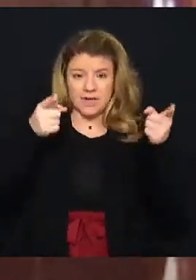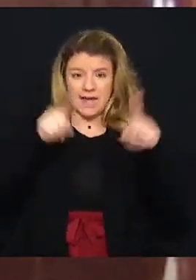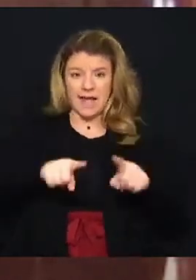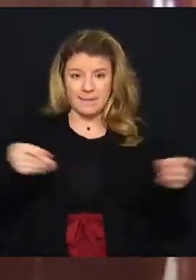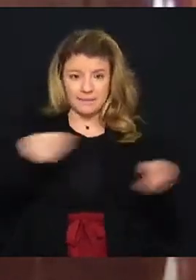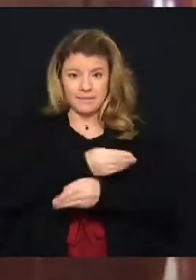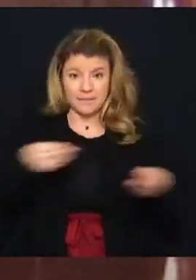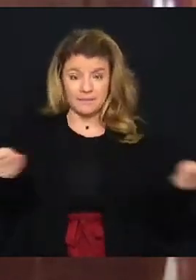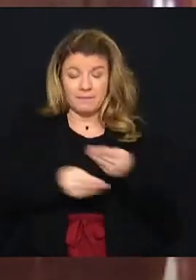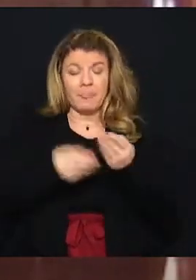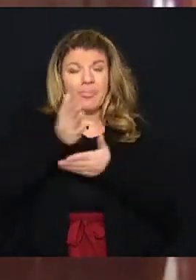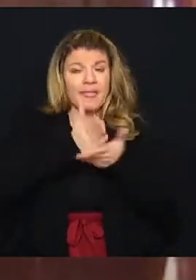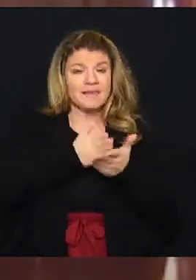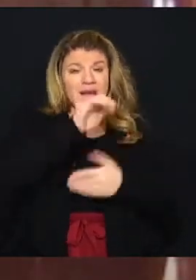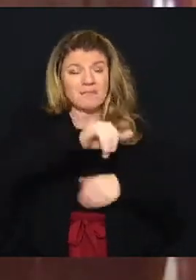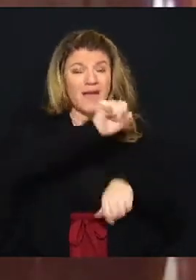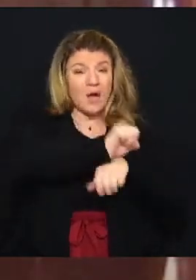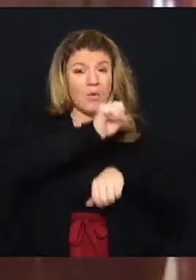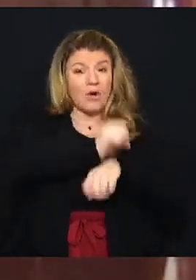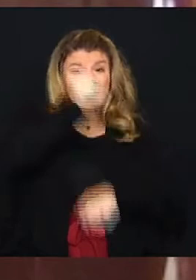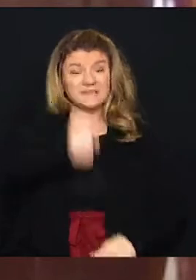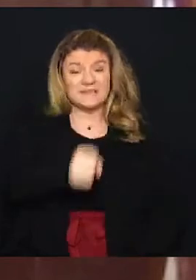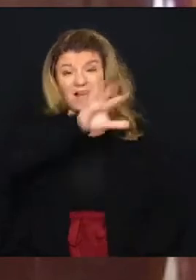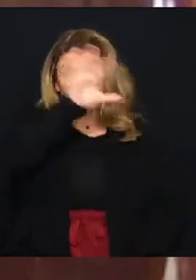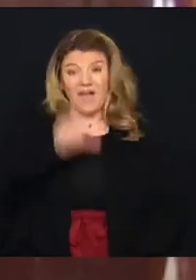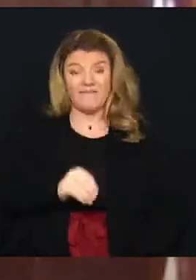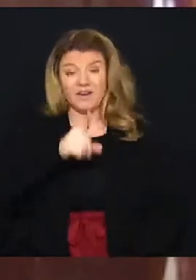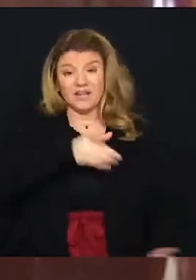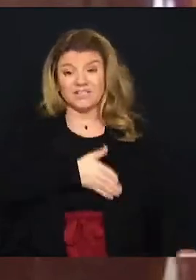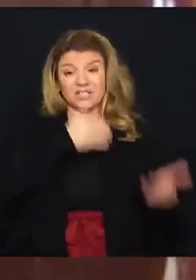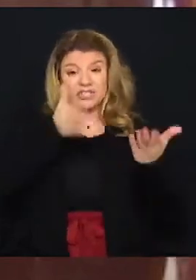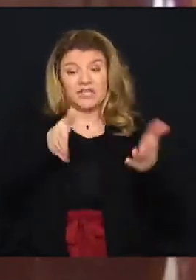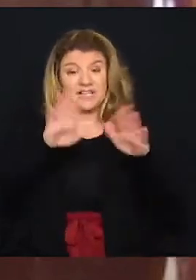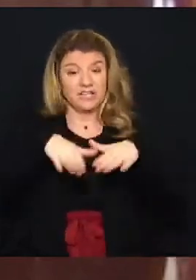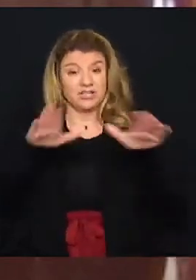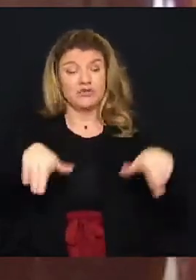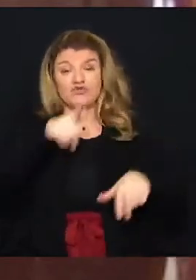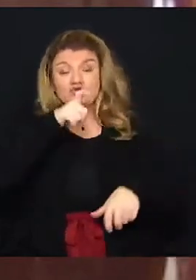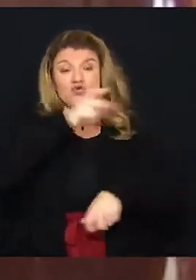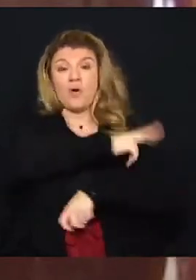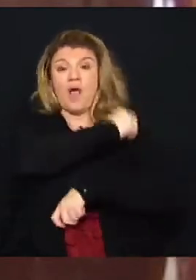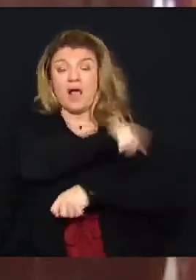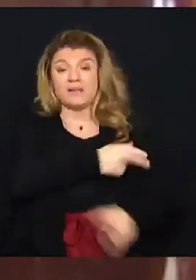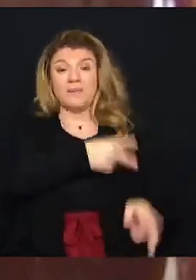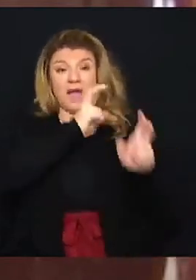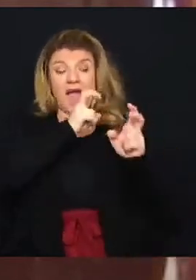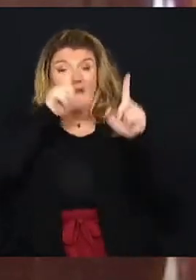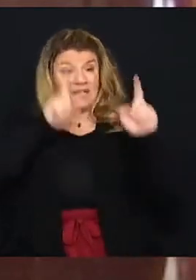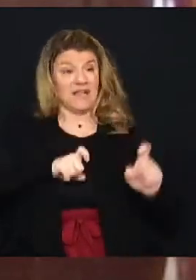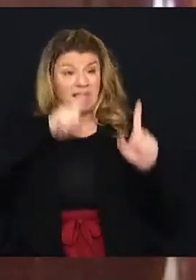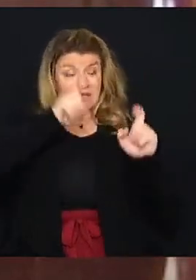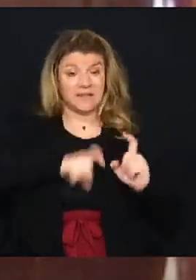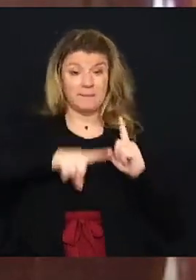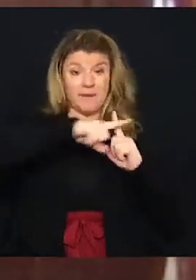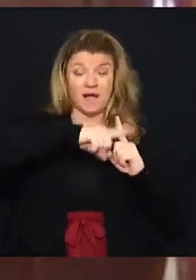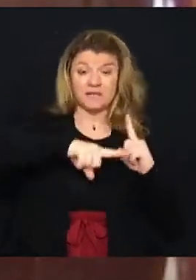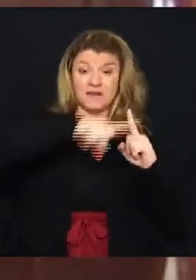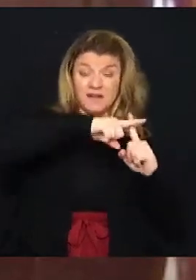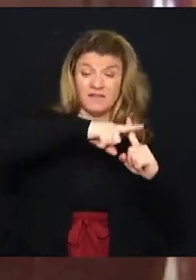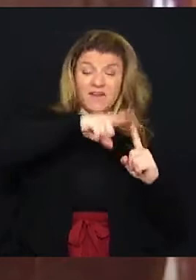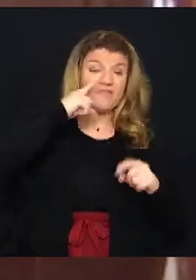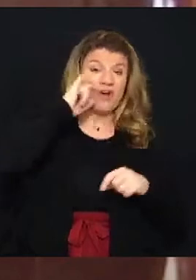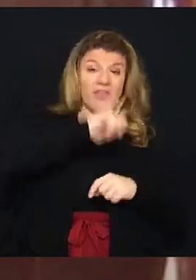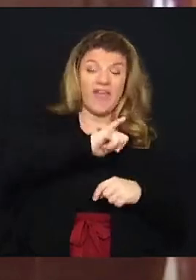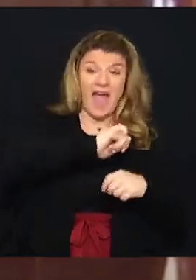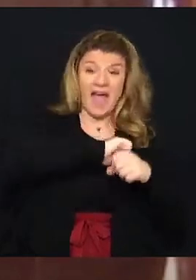some of the work from South Africa suggested that children that were hospitalized that tested positive for the Omicron